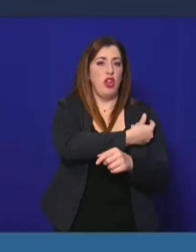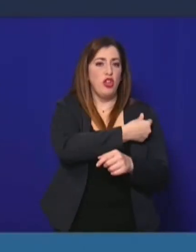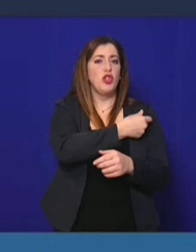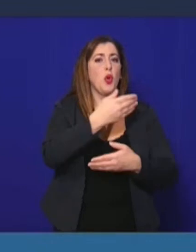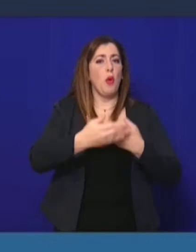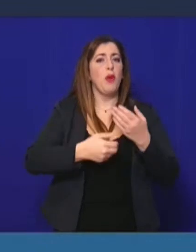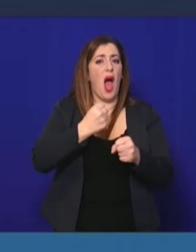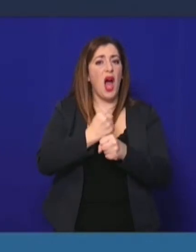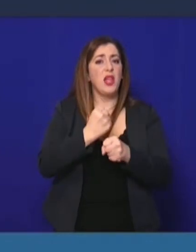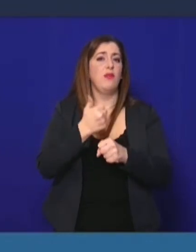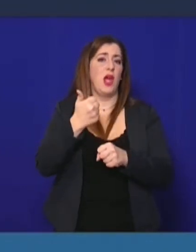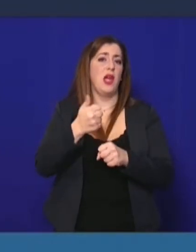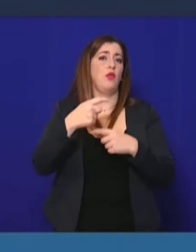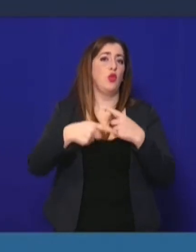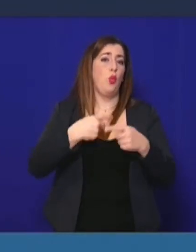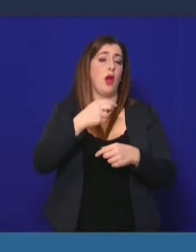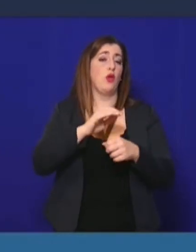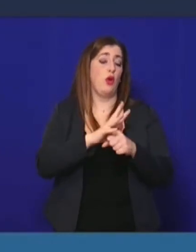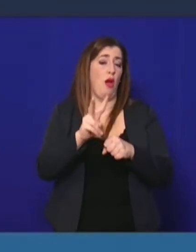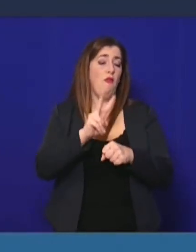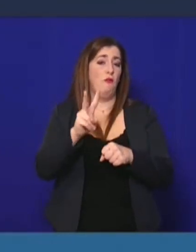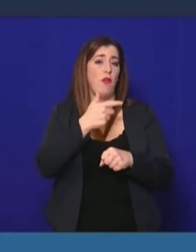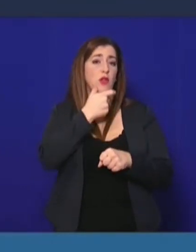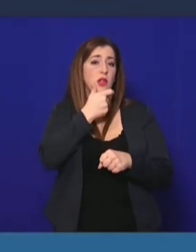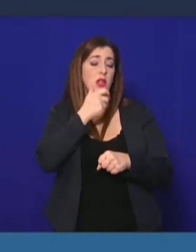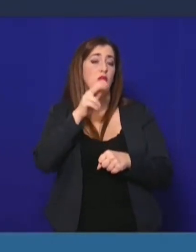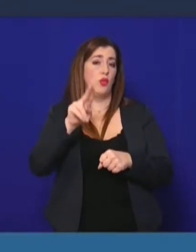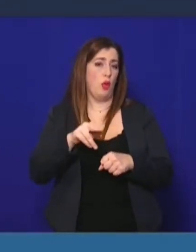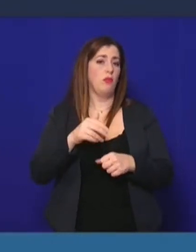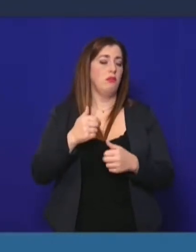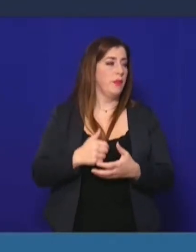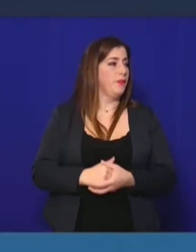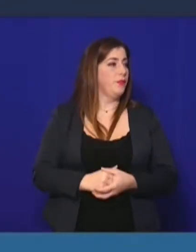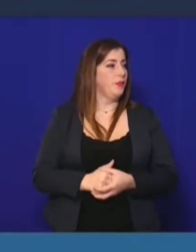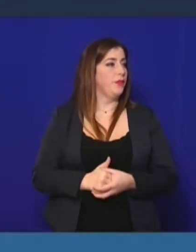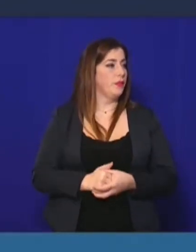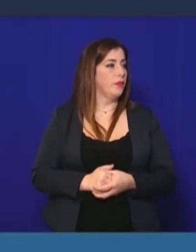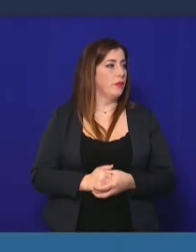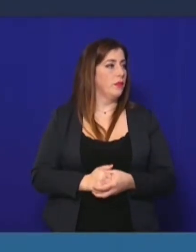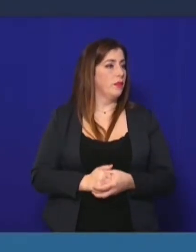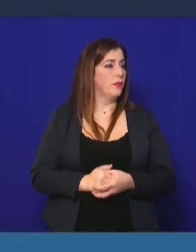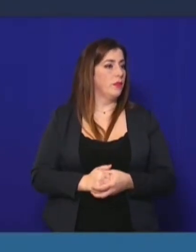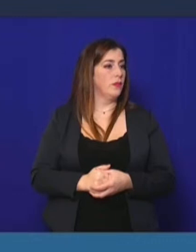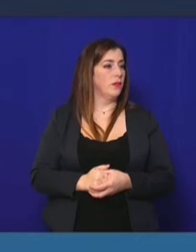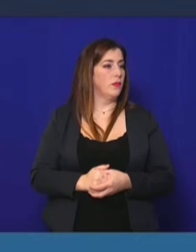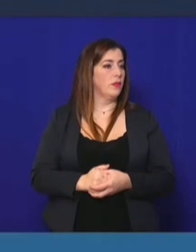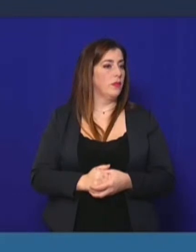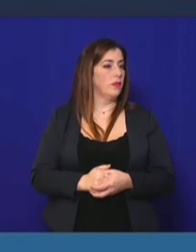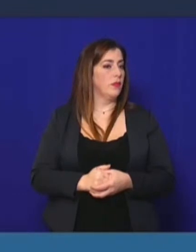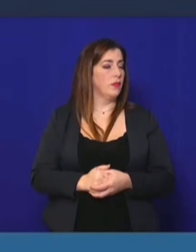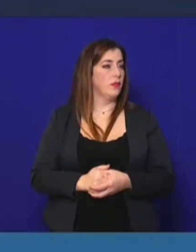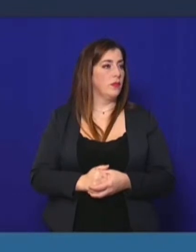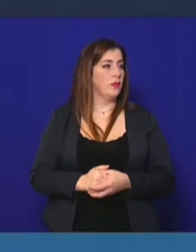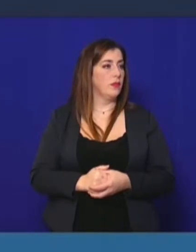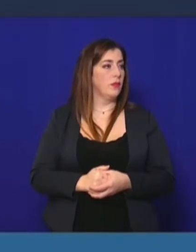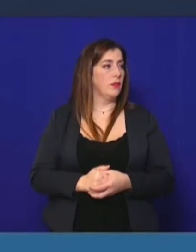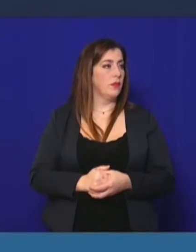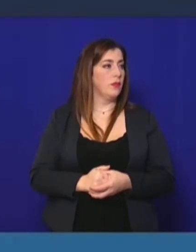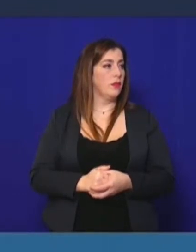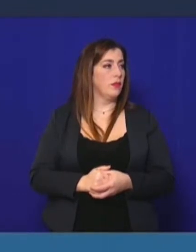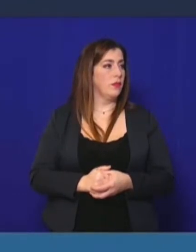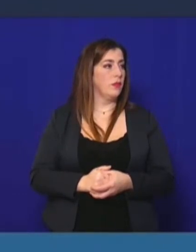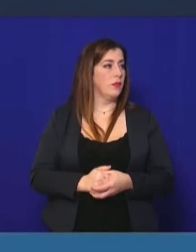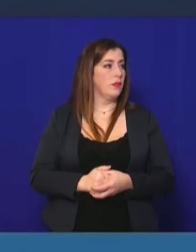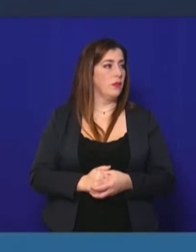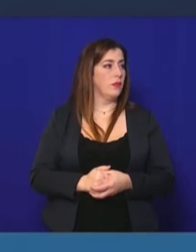Wara f'sena tajjeb, Professor Gauci kollha tsoppardi minn Malta Today. L-ewwel mistoqsija tiegħi hija issa għalaqna r-raba' ġurnata